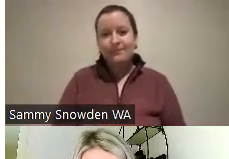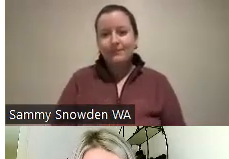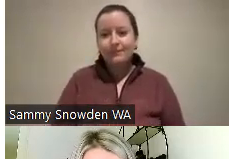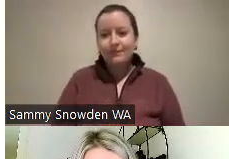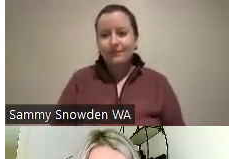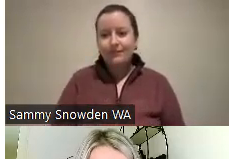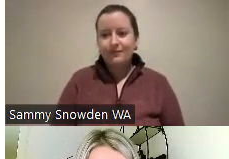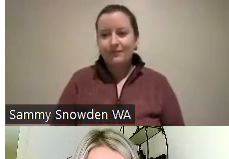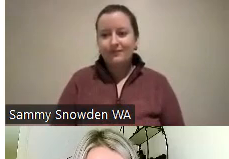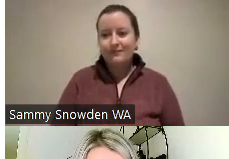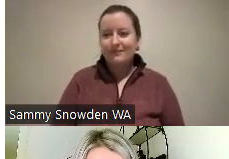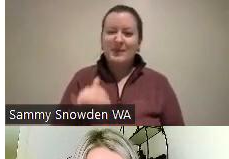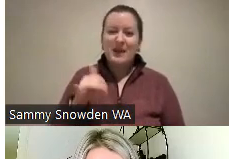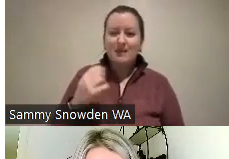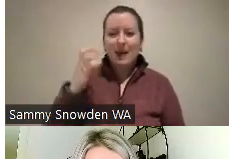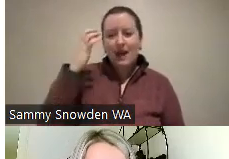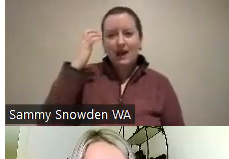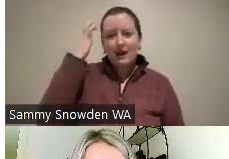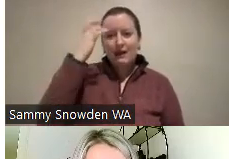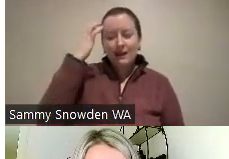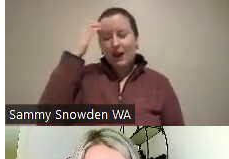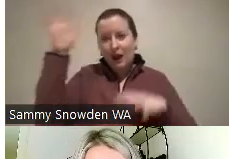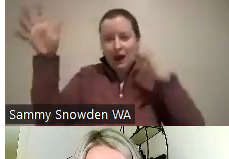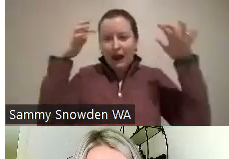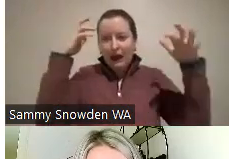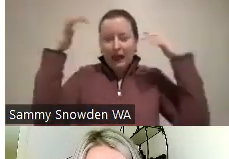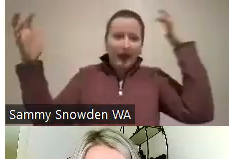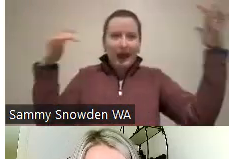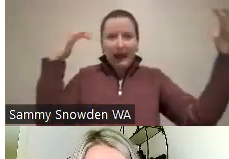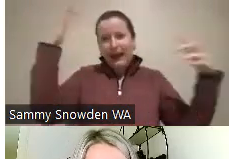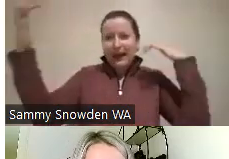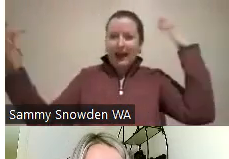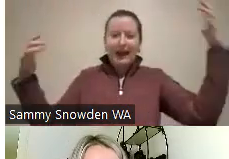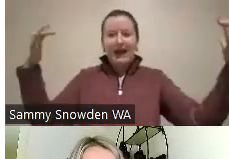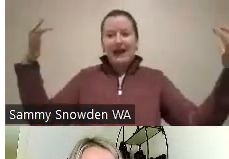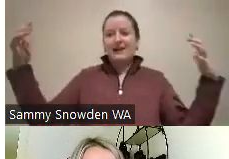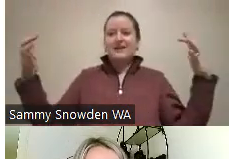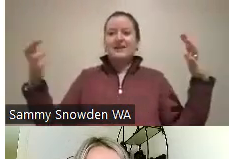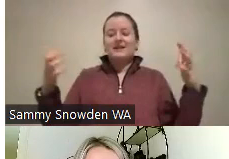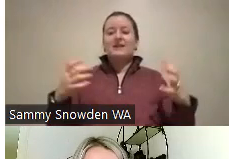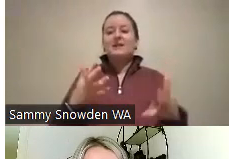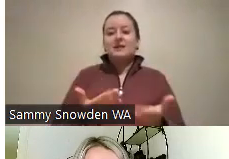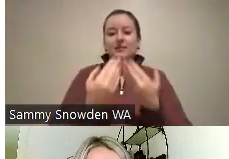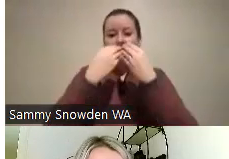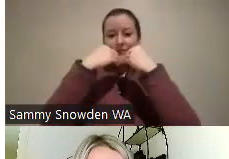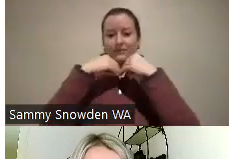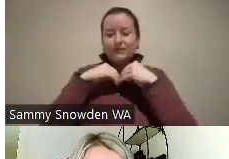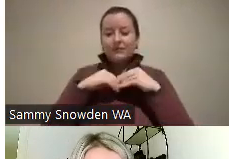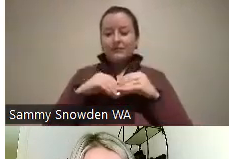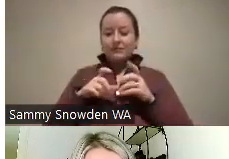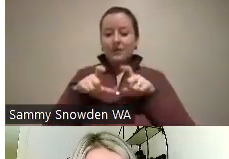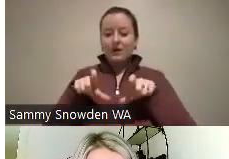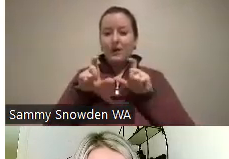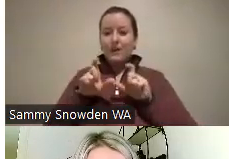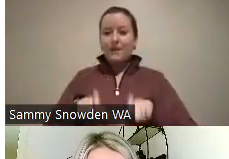maybe unstable, and you want to feel more inner strength. It can teach you to stay in the present moment and give you inner strength